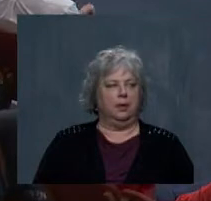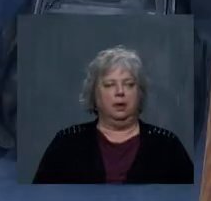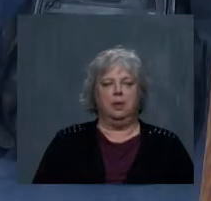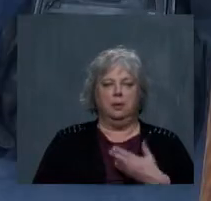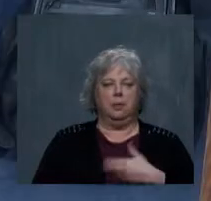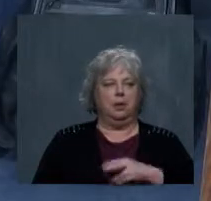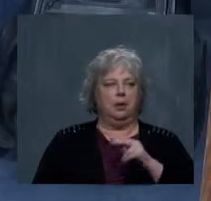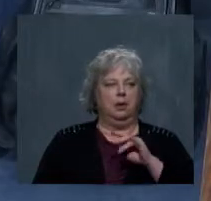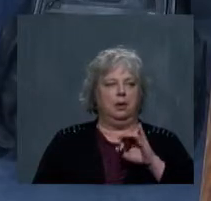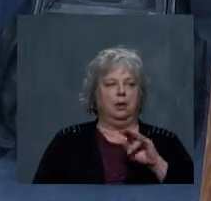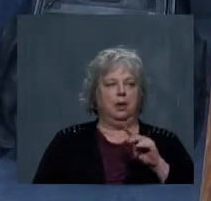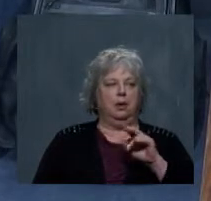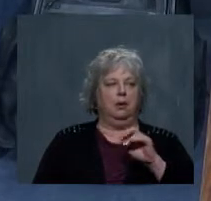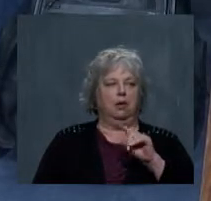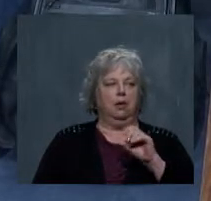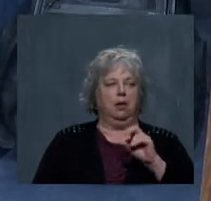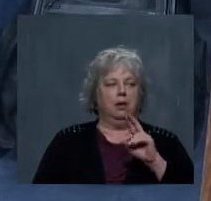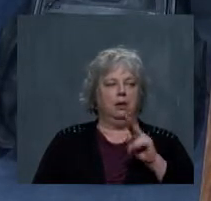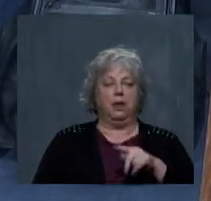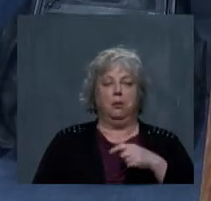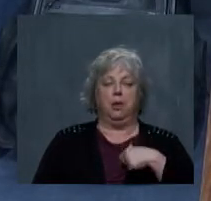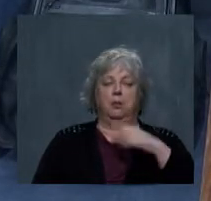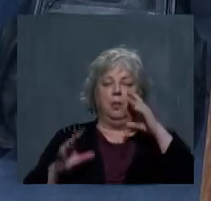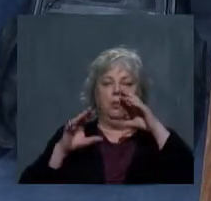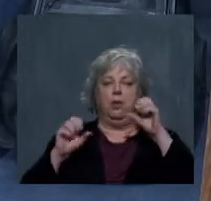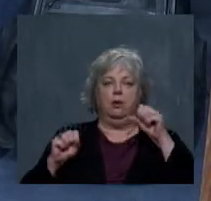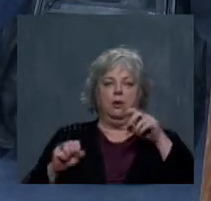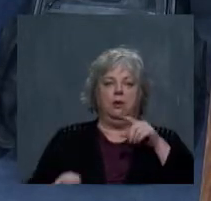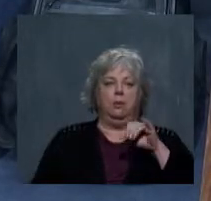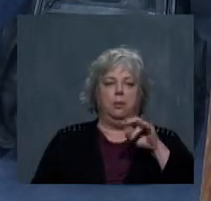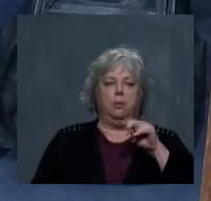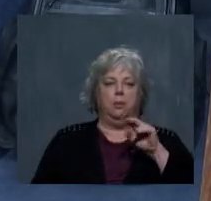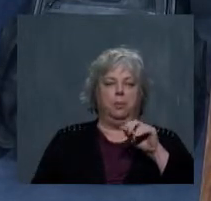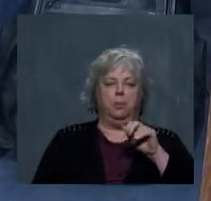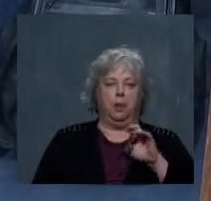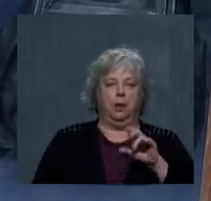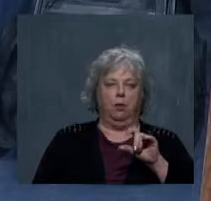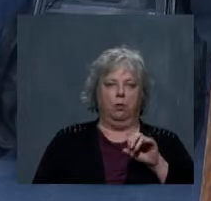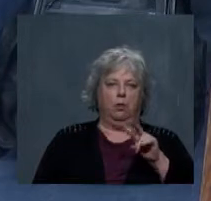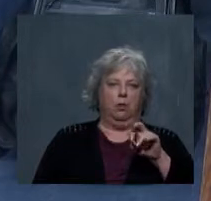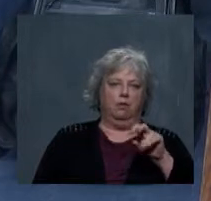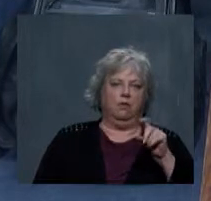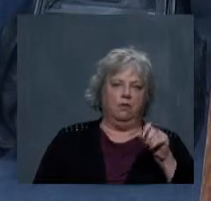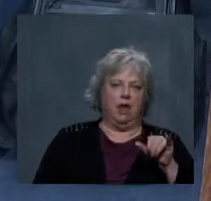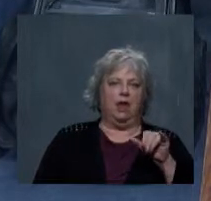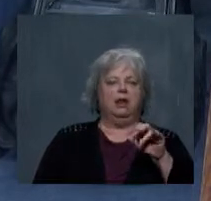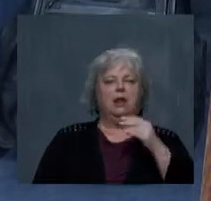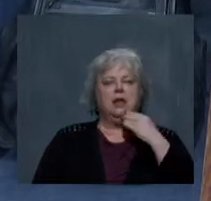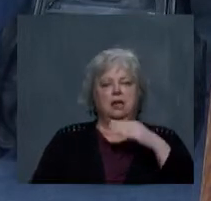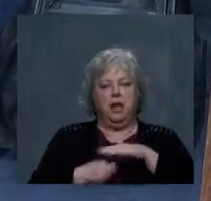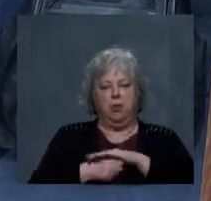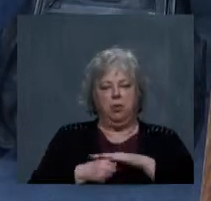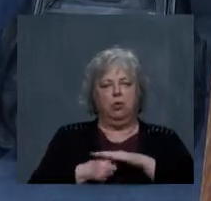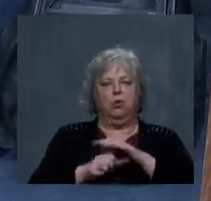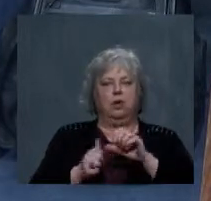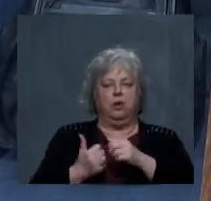My name's Nick Alsop, and I'm actually the president of the Pinnacle Valley Neighborhood Association that Mindy Morrell